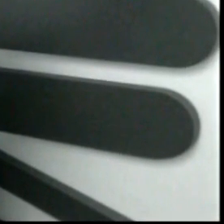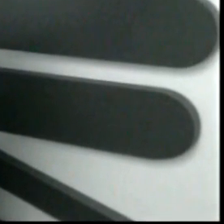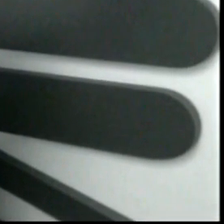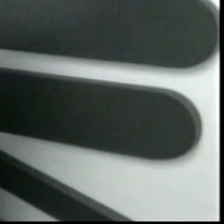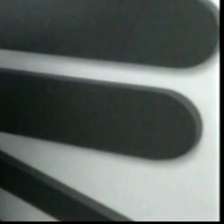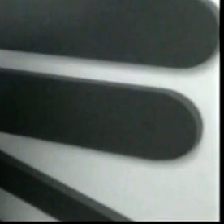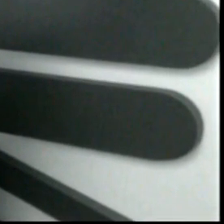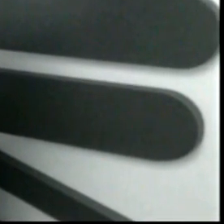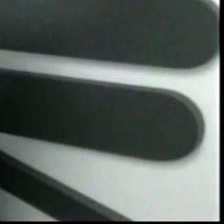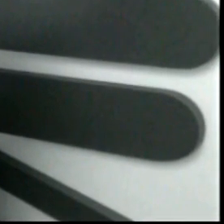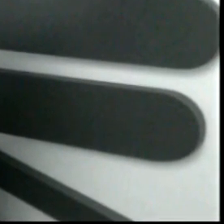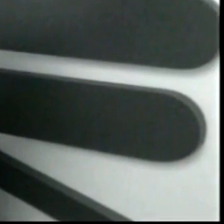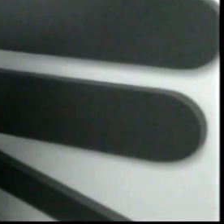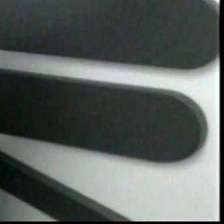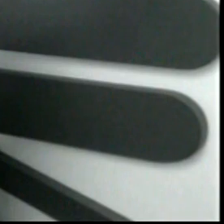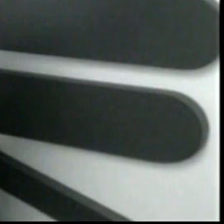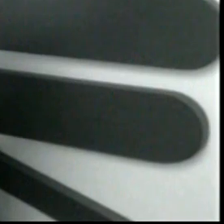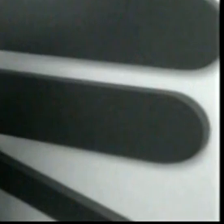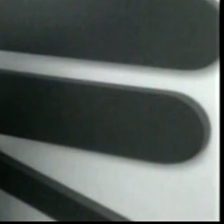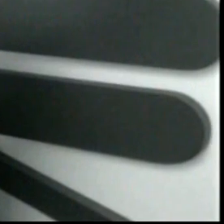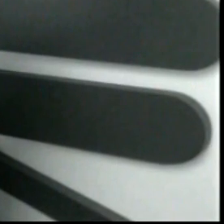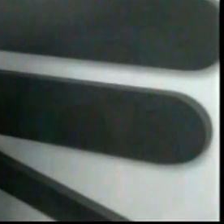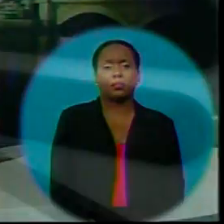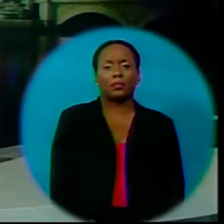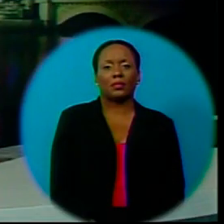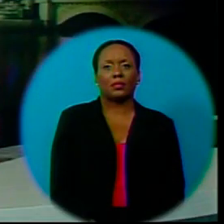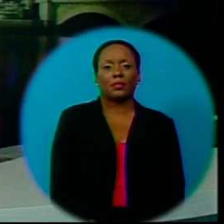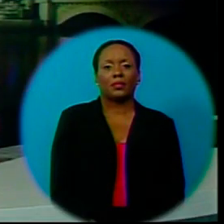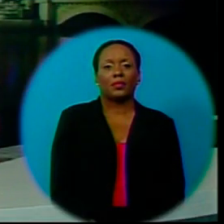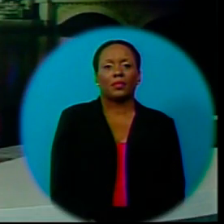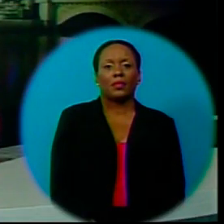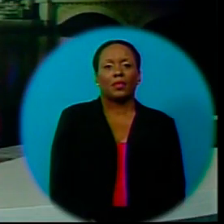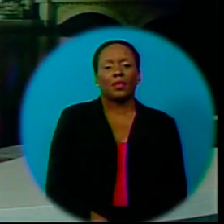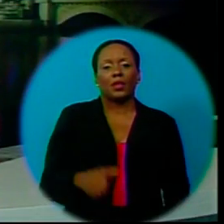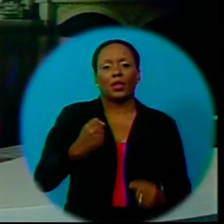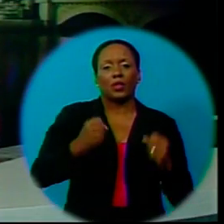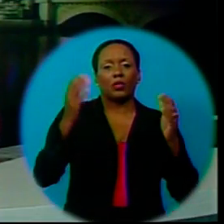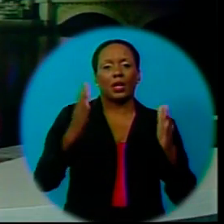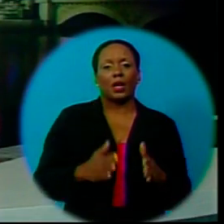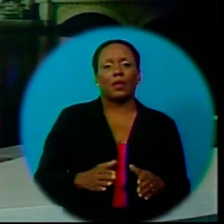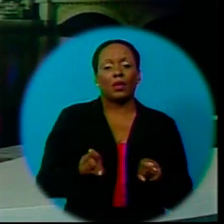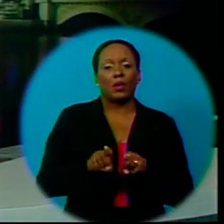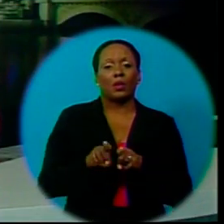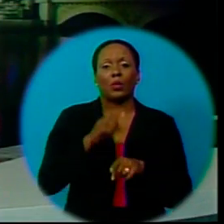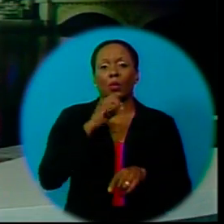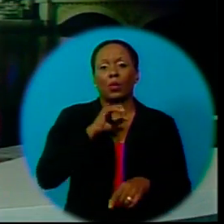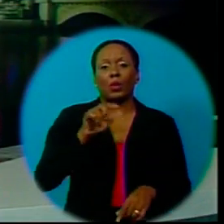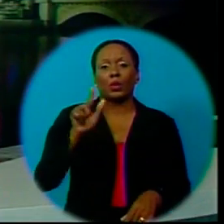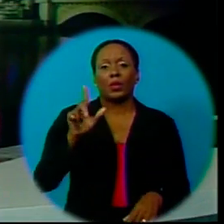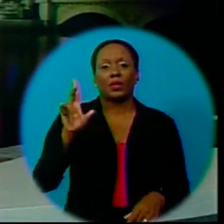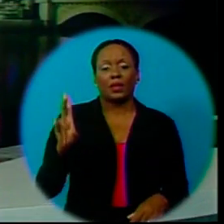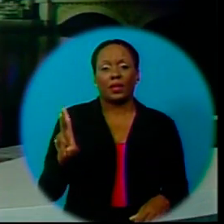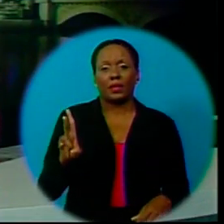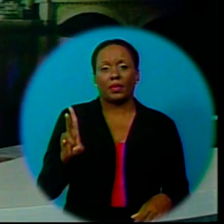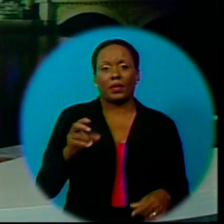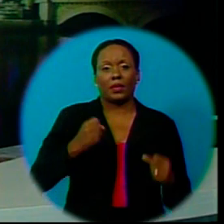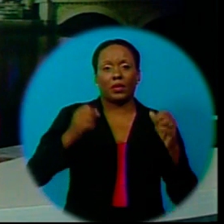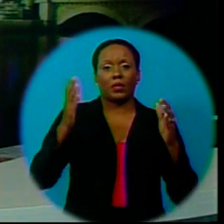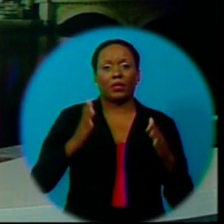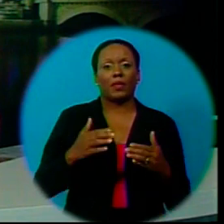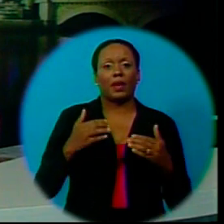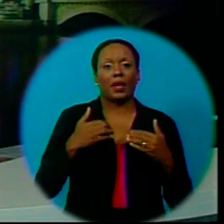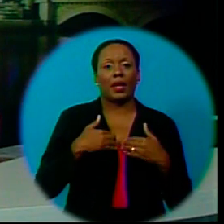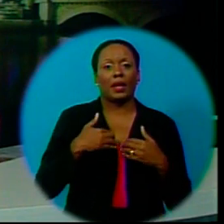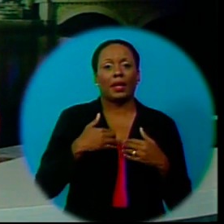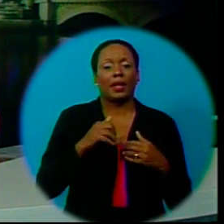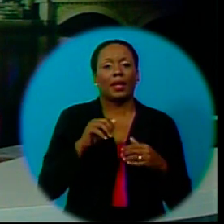scene. That vehicle was driven by 27-year-old Michael Toppin from Oxnards, also in St. James. Toppin sustained a fractured left